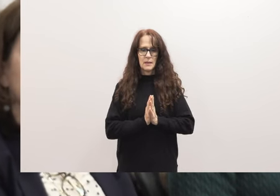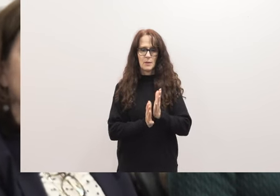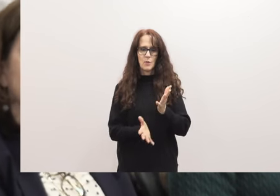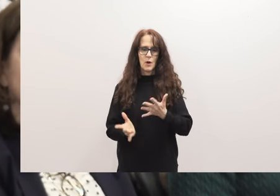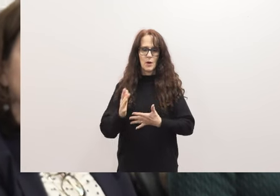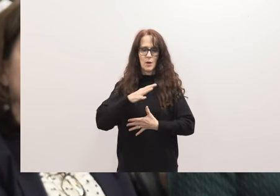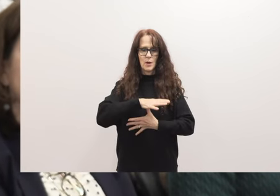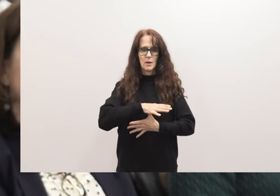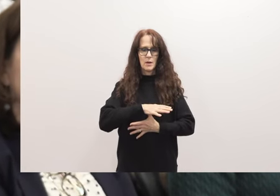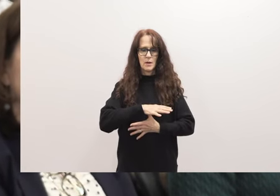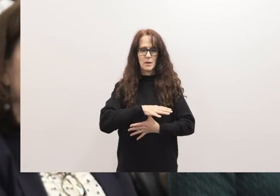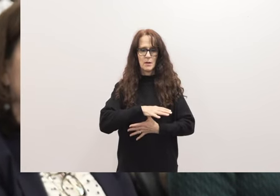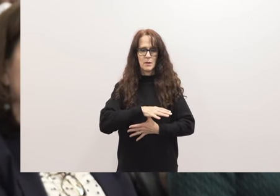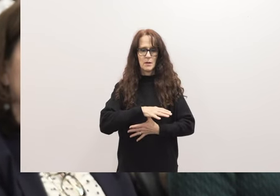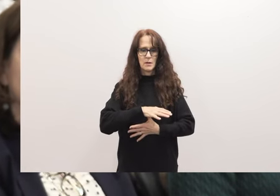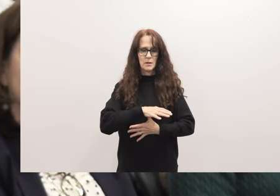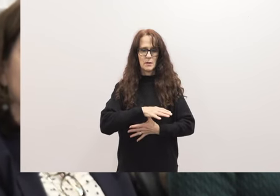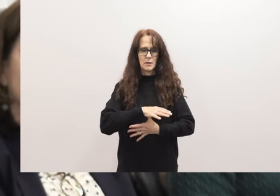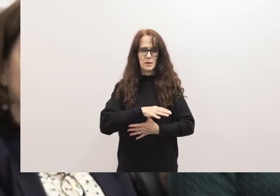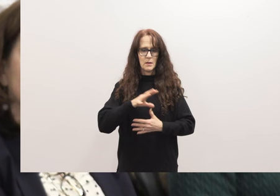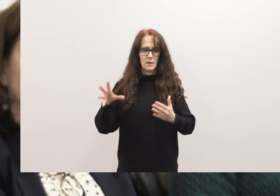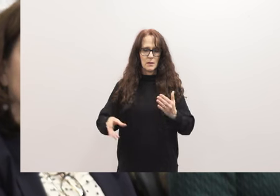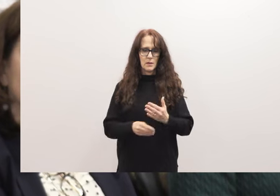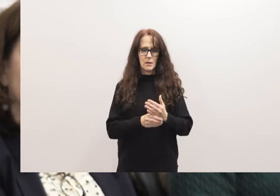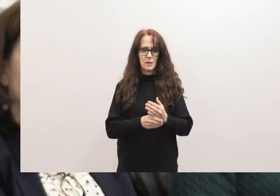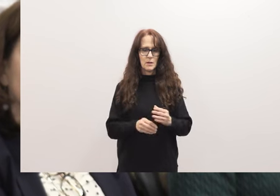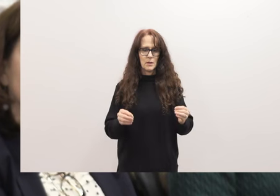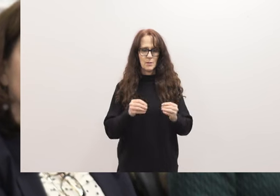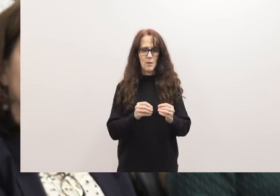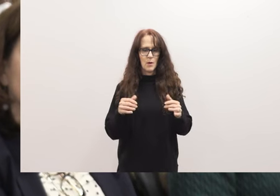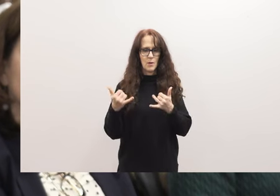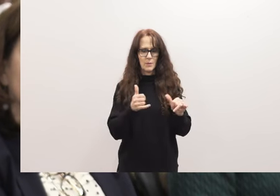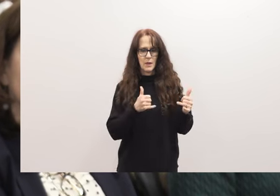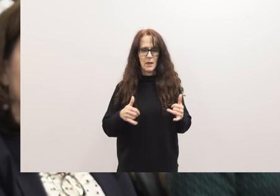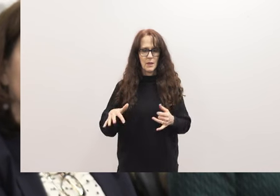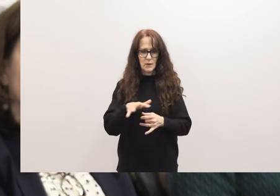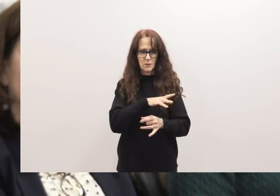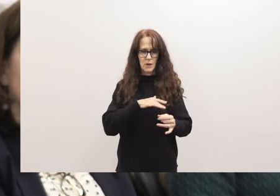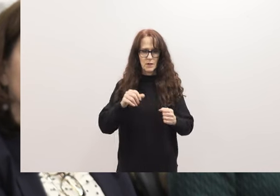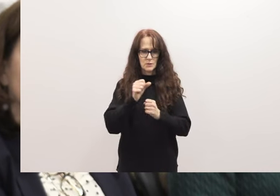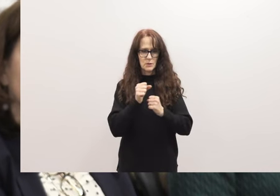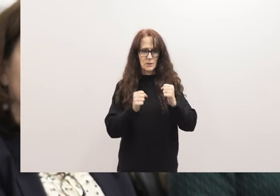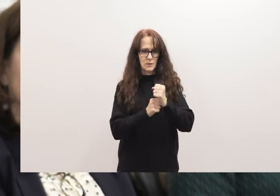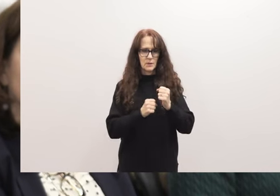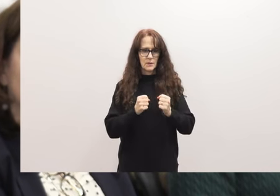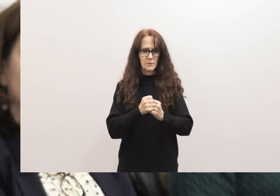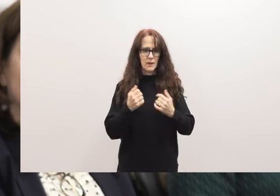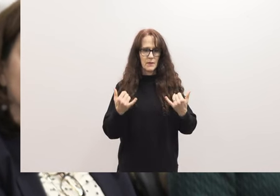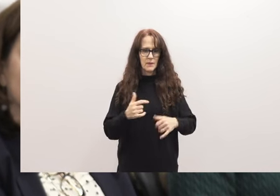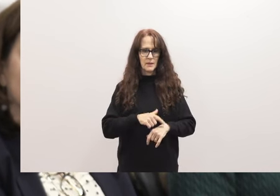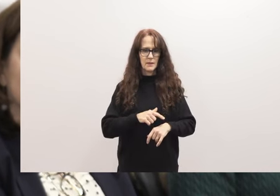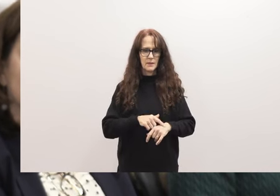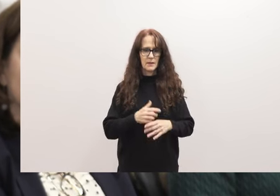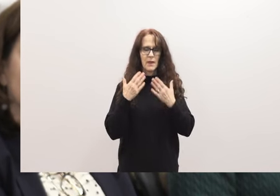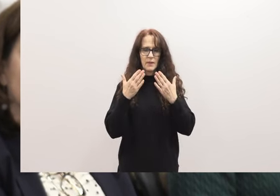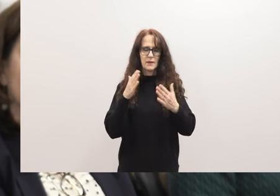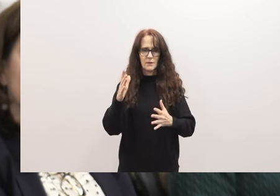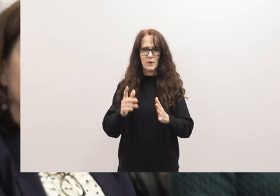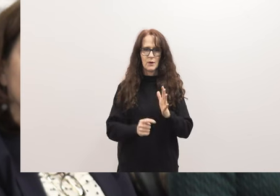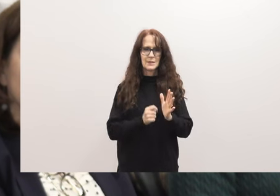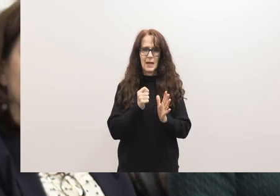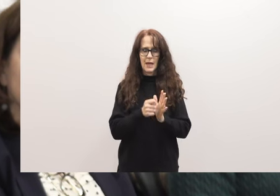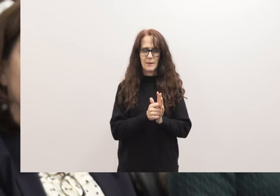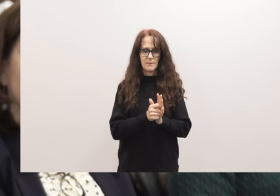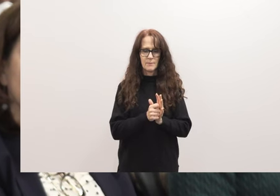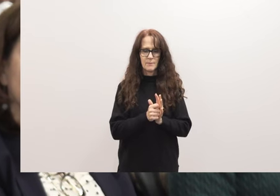prioritize the addition for more playground structures at this time. Thank you for your time,